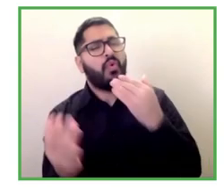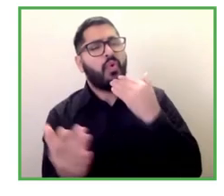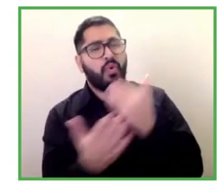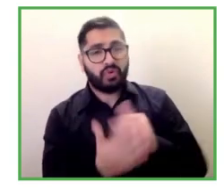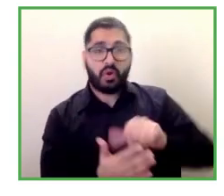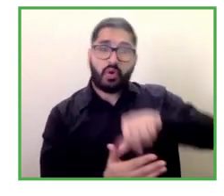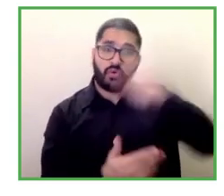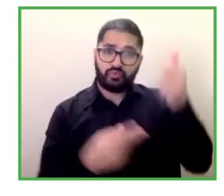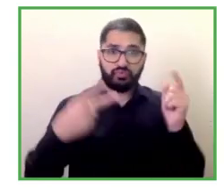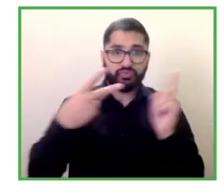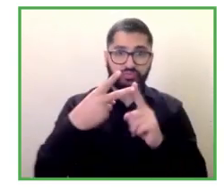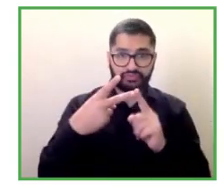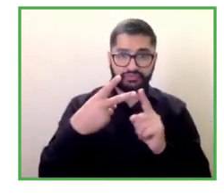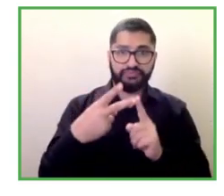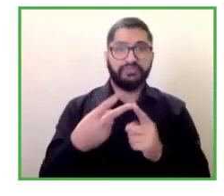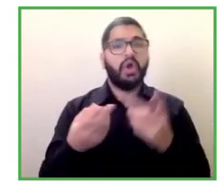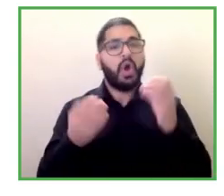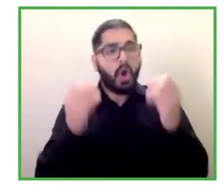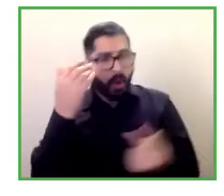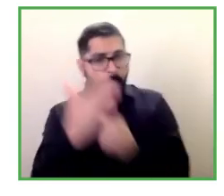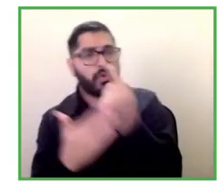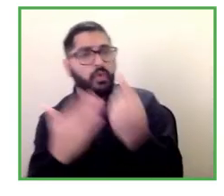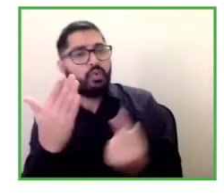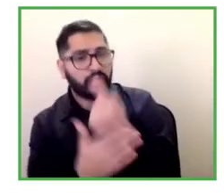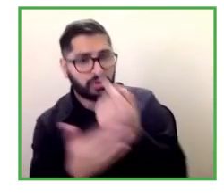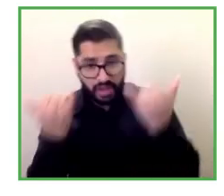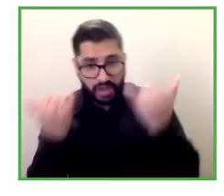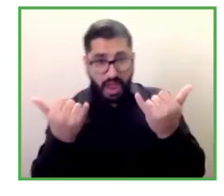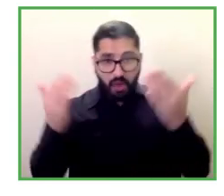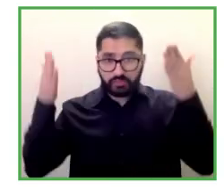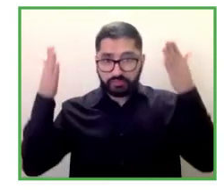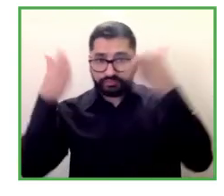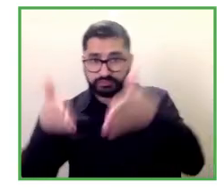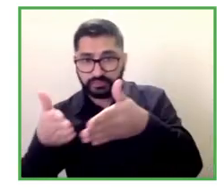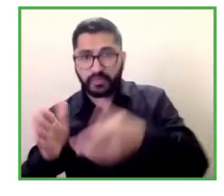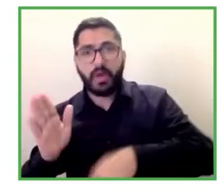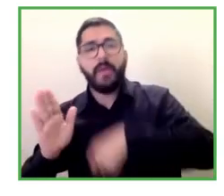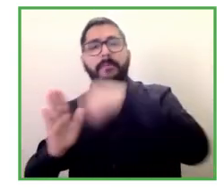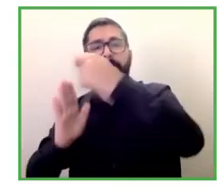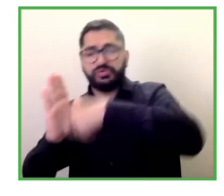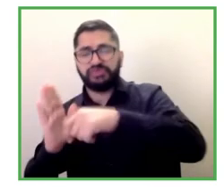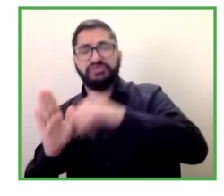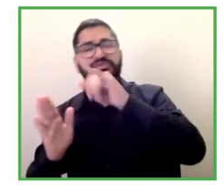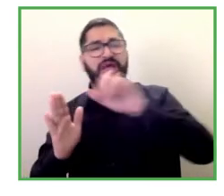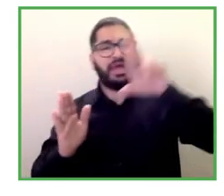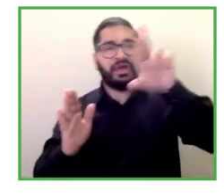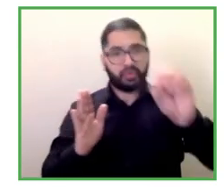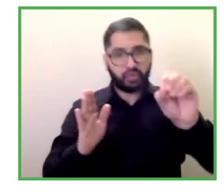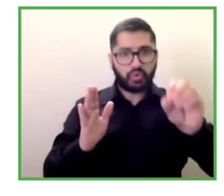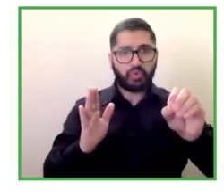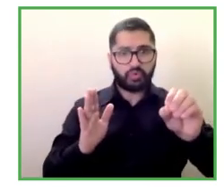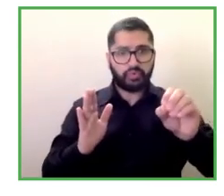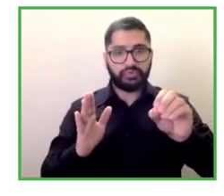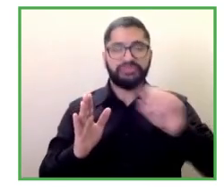the opportunity to hear about the SEED project that addresses the entire United